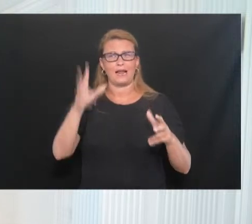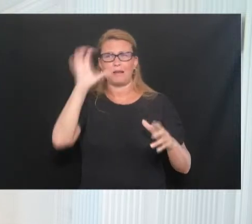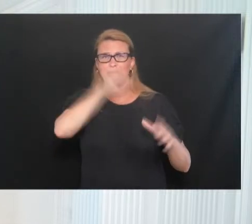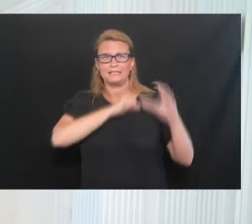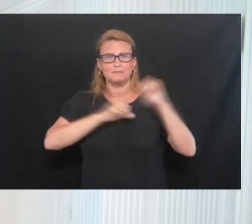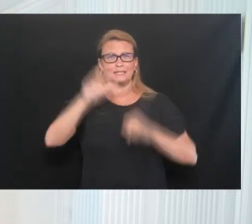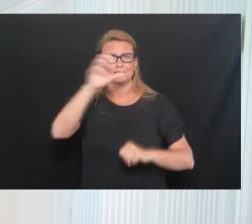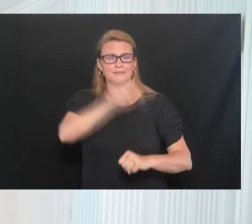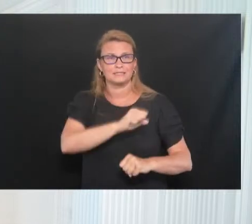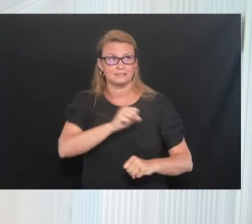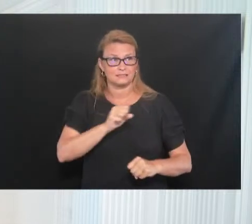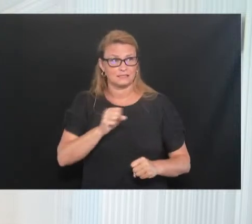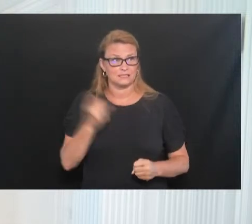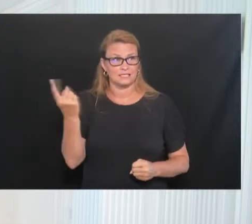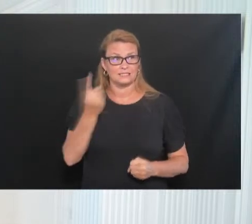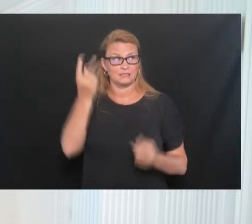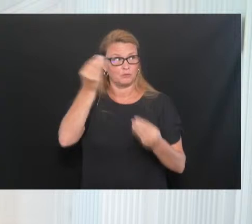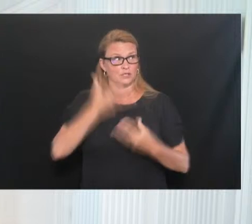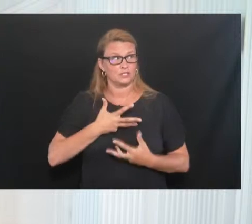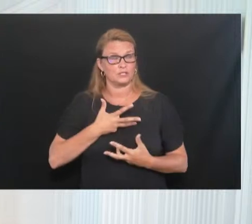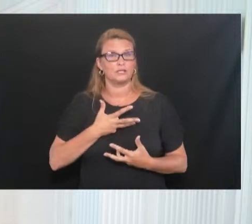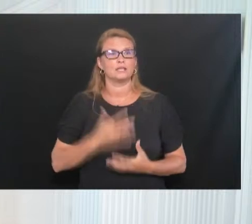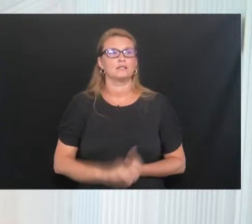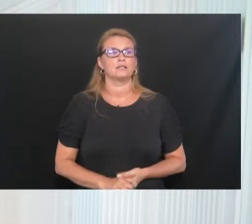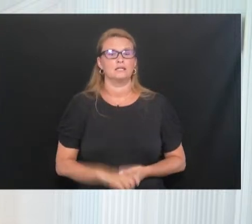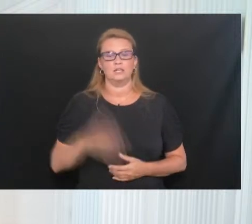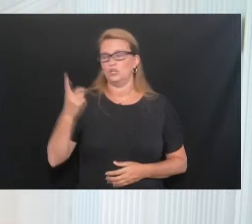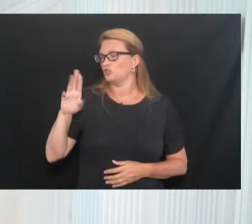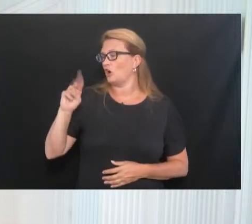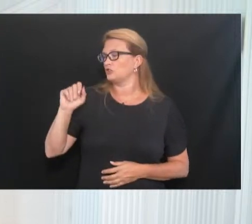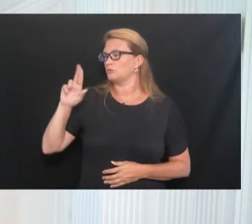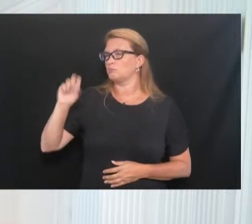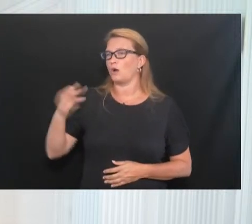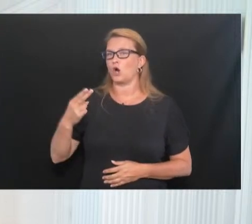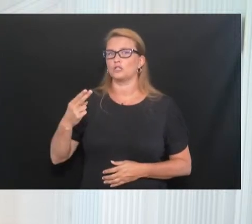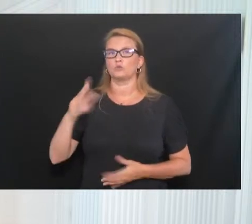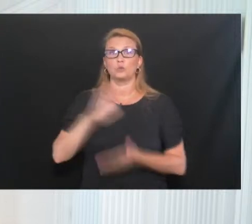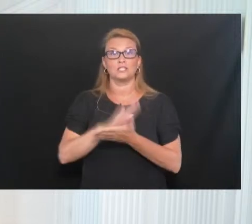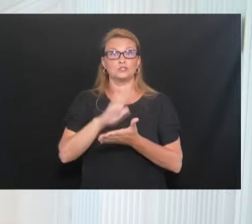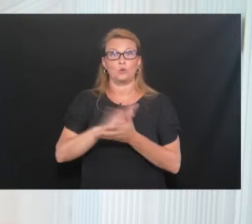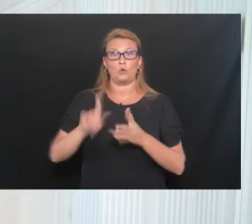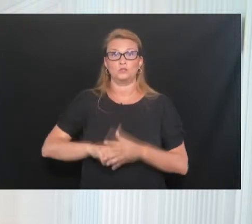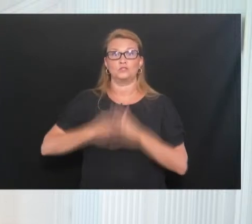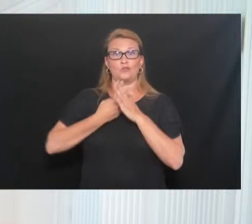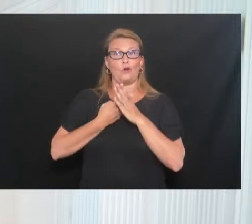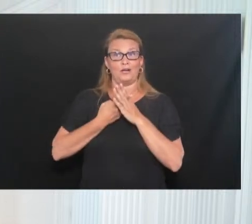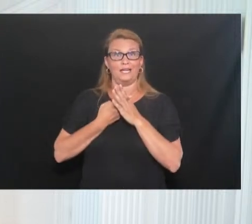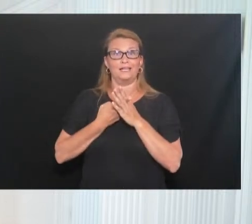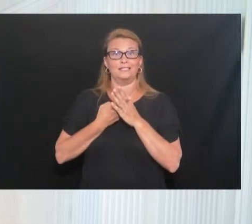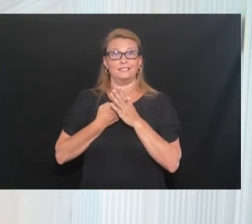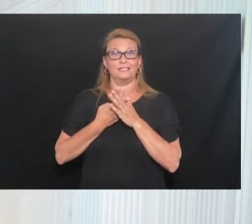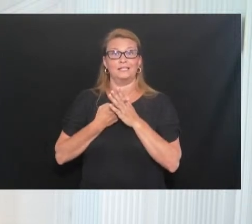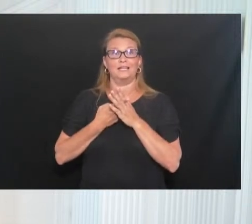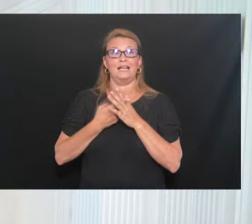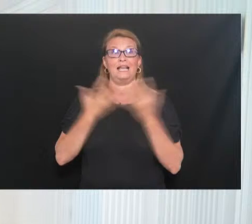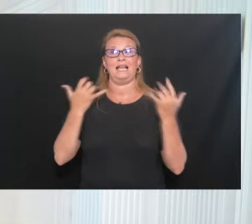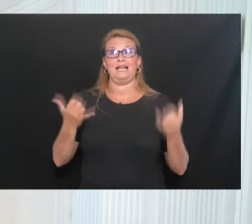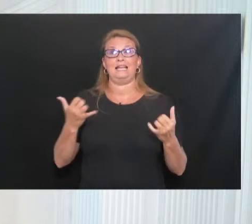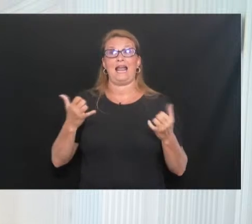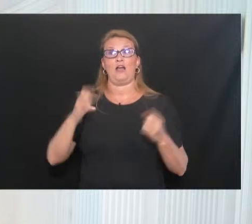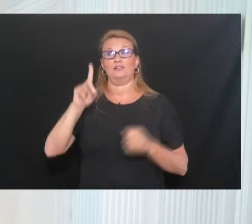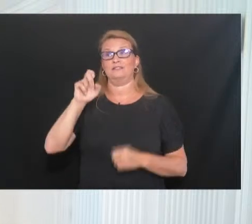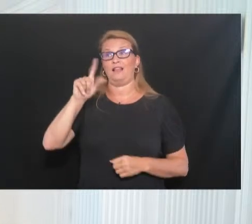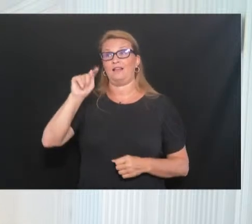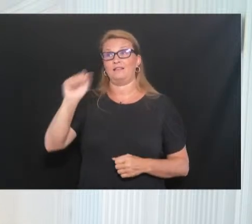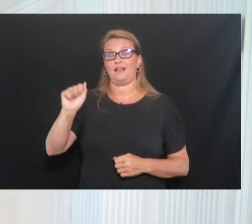to understand. Did you get it, Clay? I think she was talking about with schools coming up and and with the variants growing, you